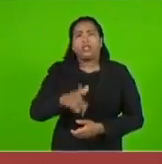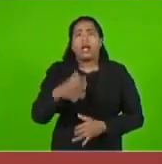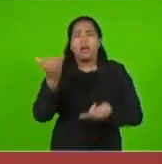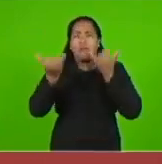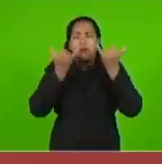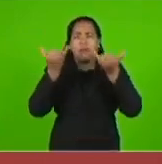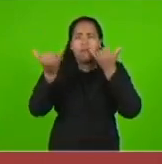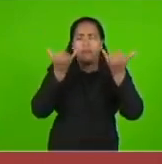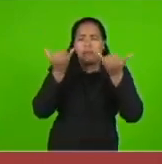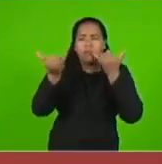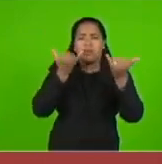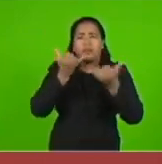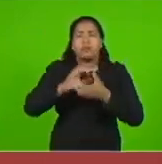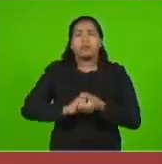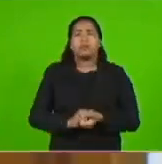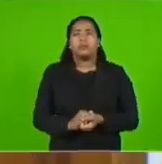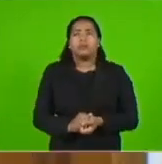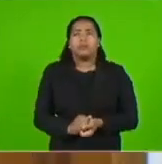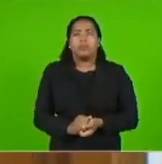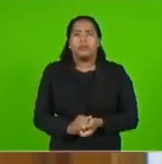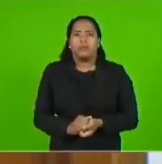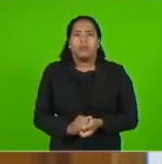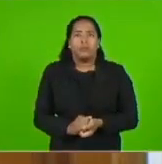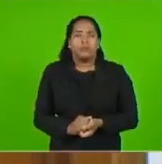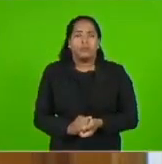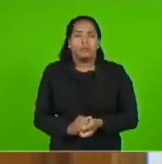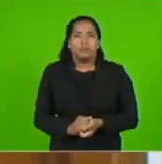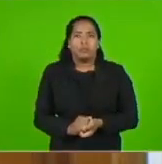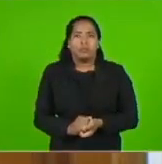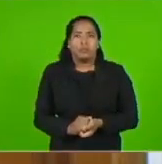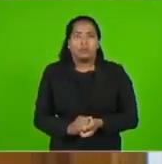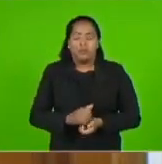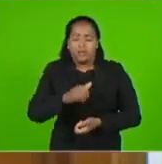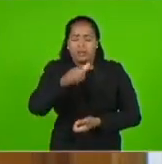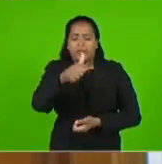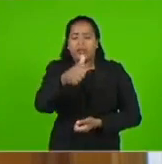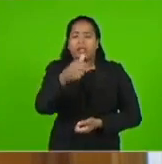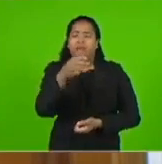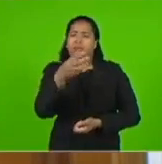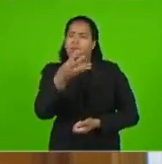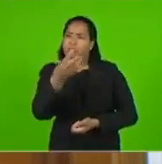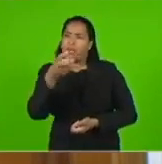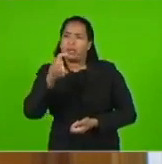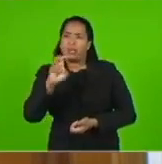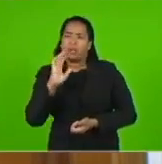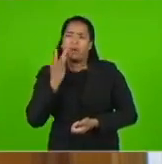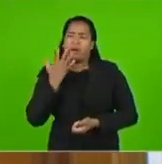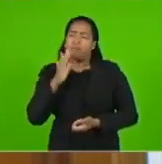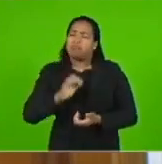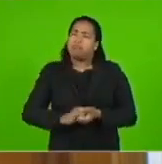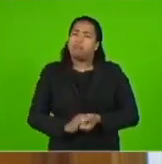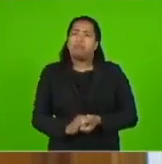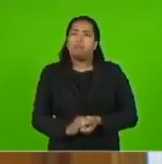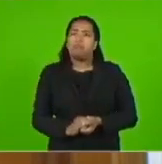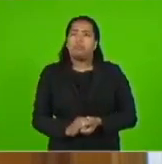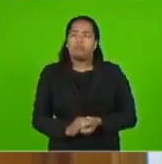Cesius 132. I'm not, is it Cesius? Cesius